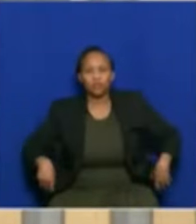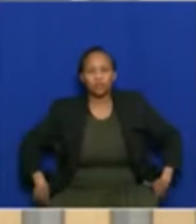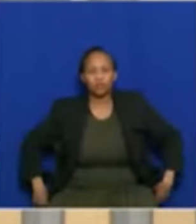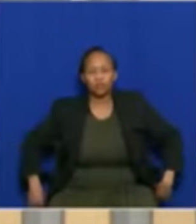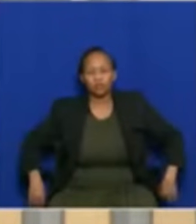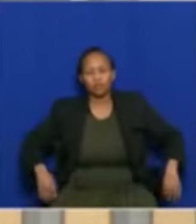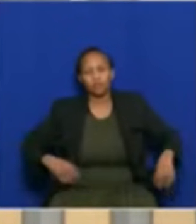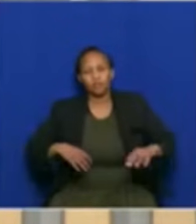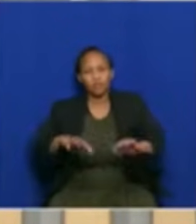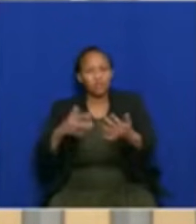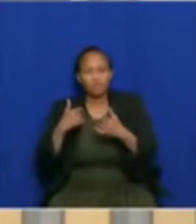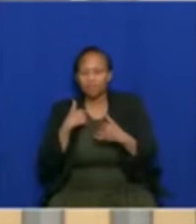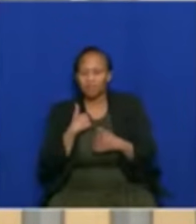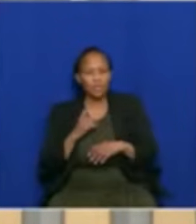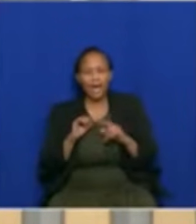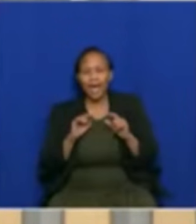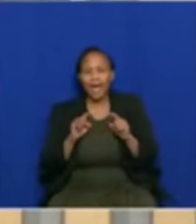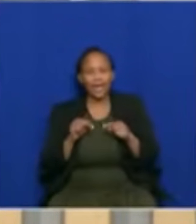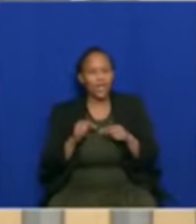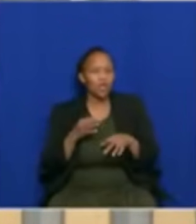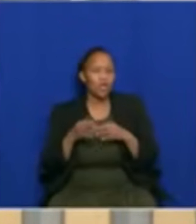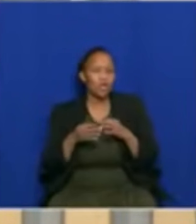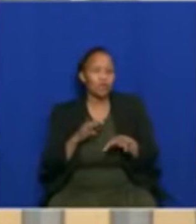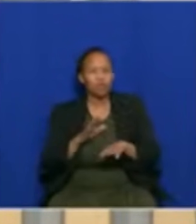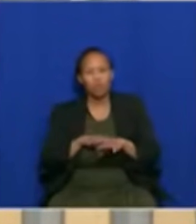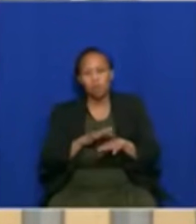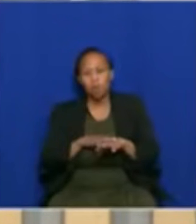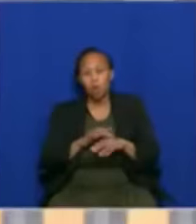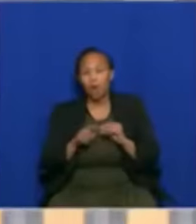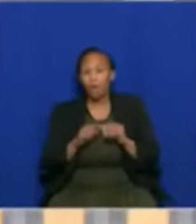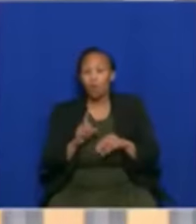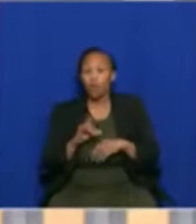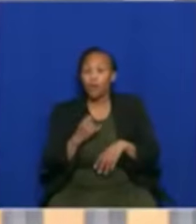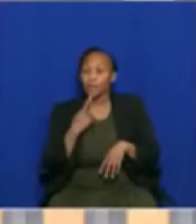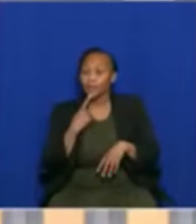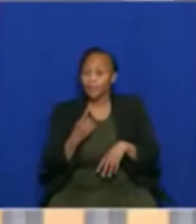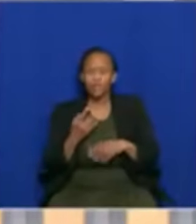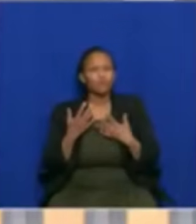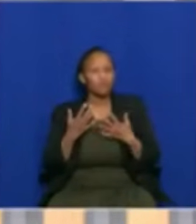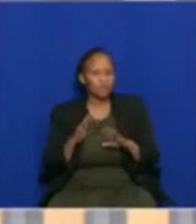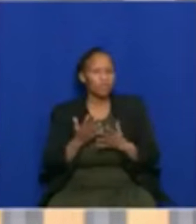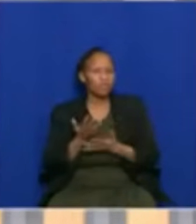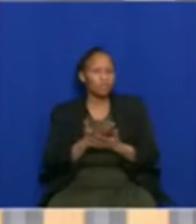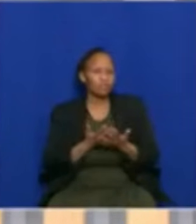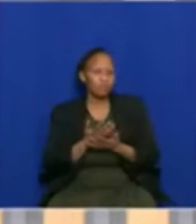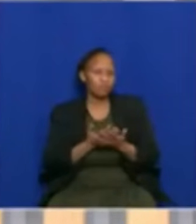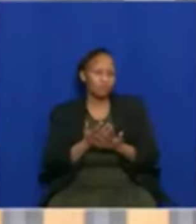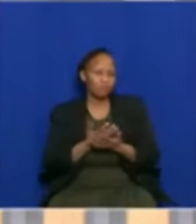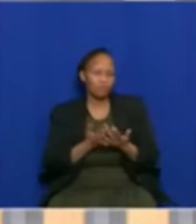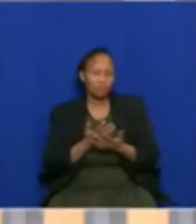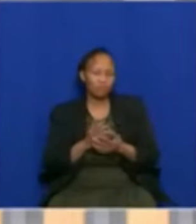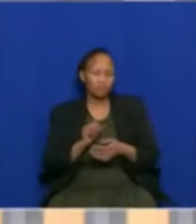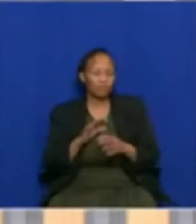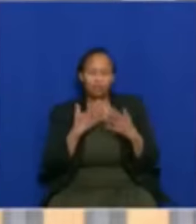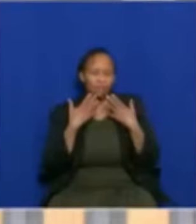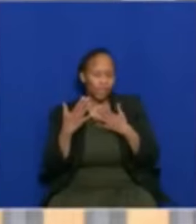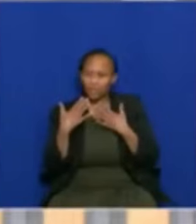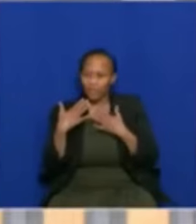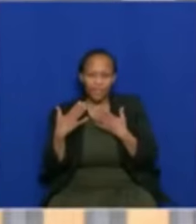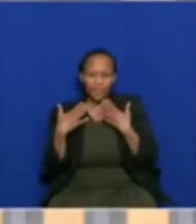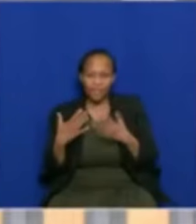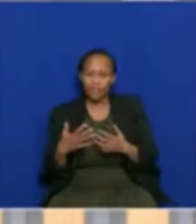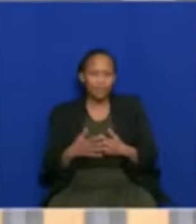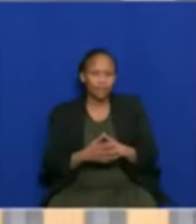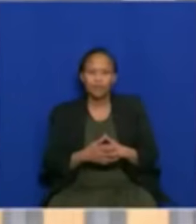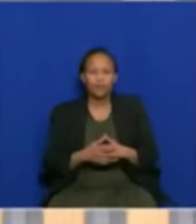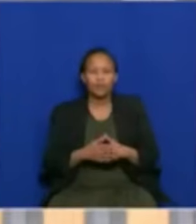right, thank you. Thank you. Because we've spoken about it and Thank you, it's thank over you, and over. thank So you, thank you. that's the best answer I get, and